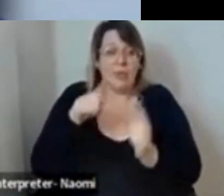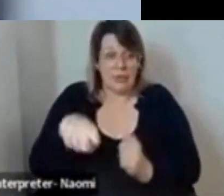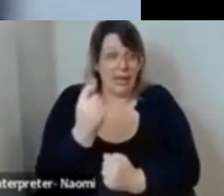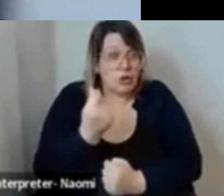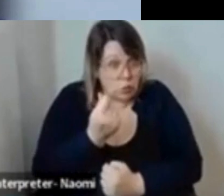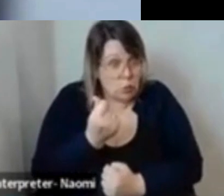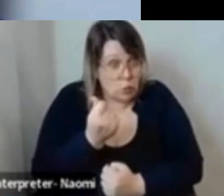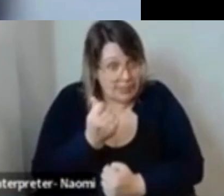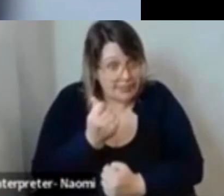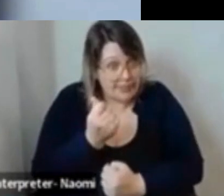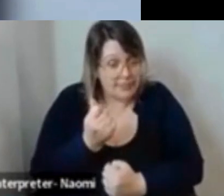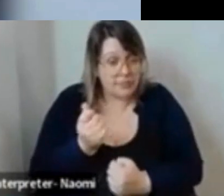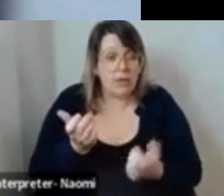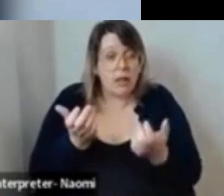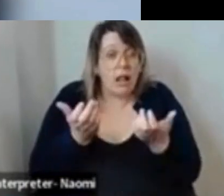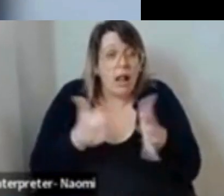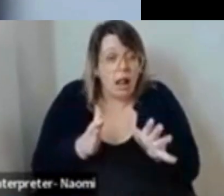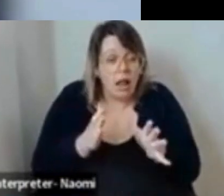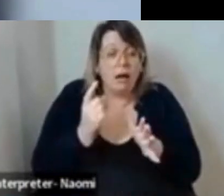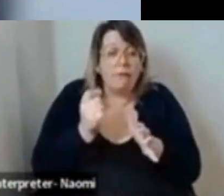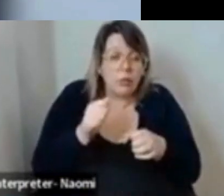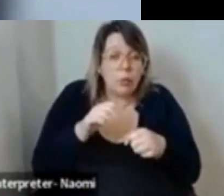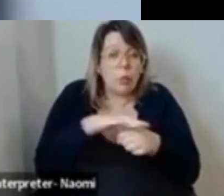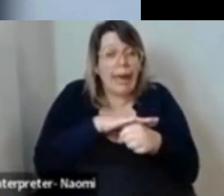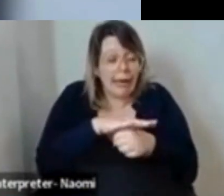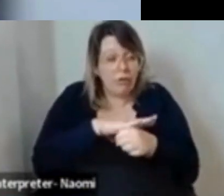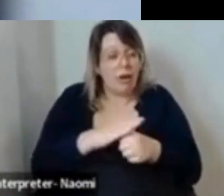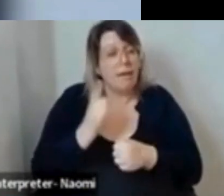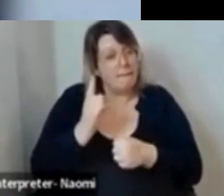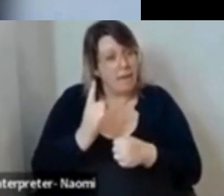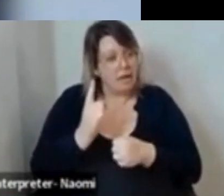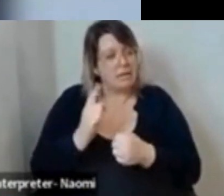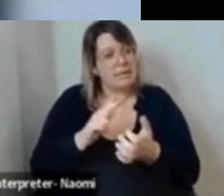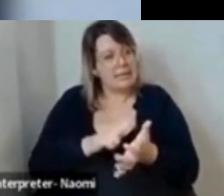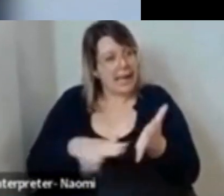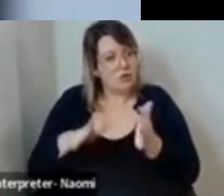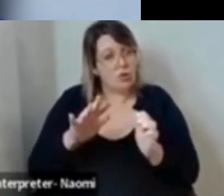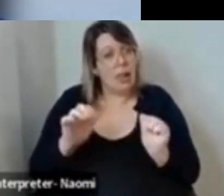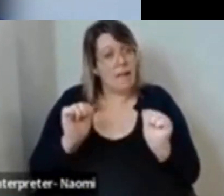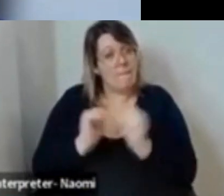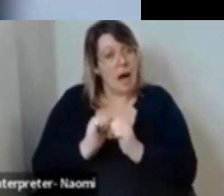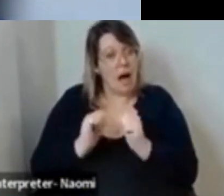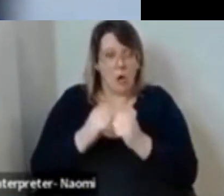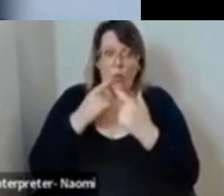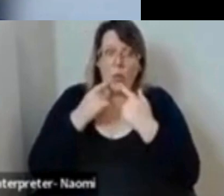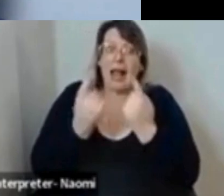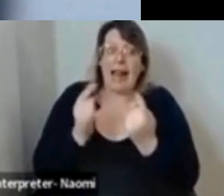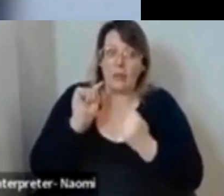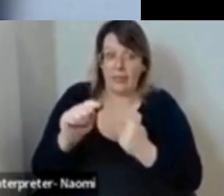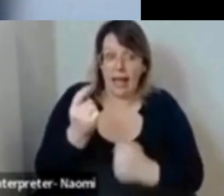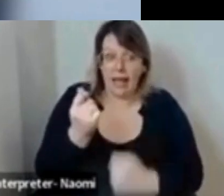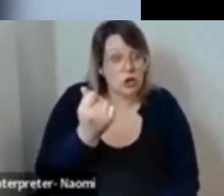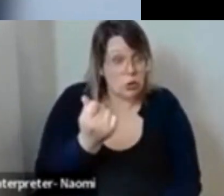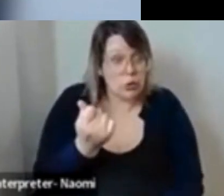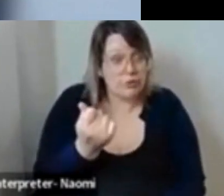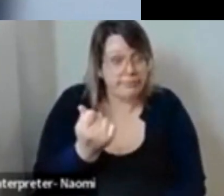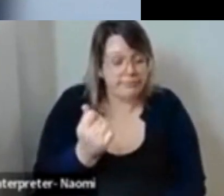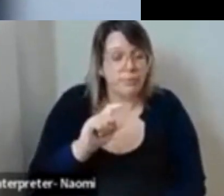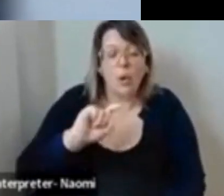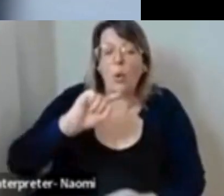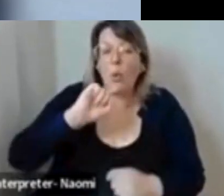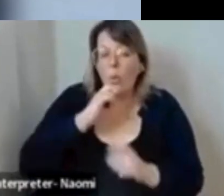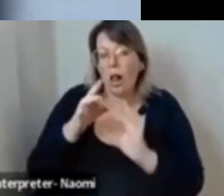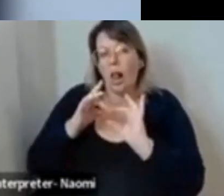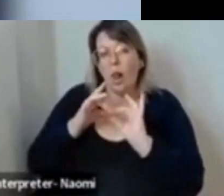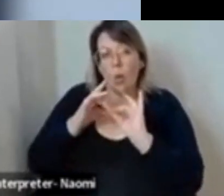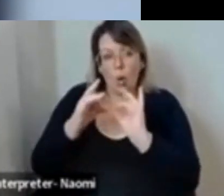only be in a number of localities, the national partner, who we wish to announce soon, will be working with music hubs